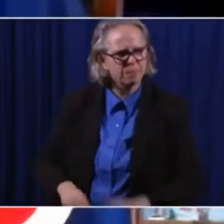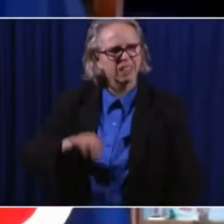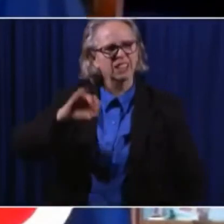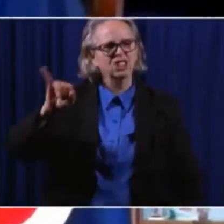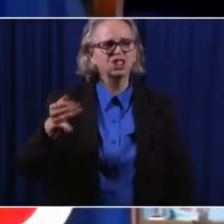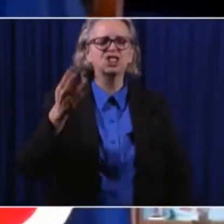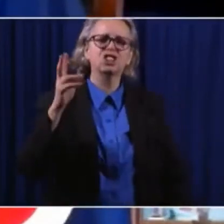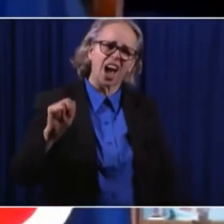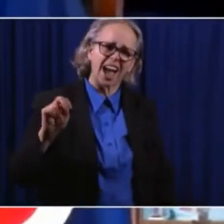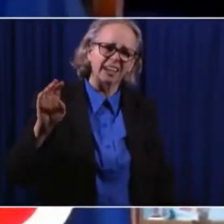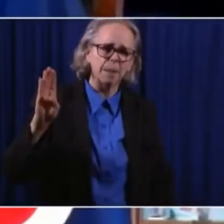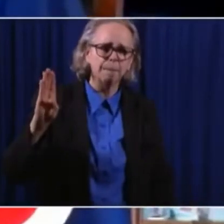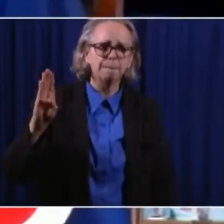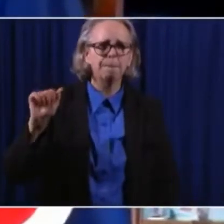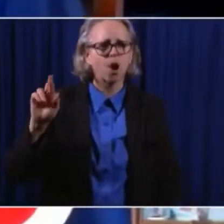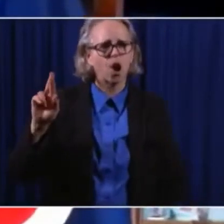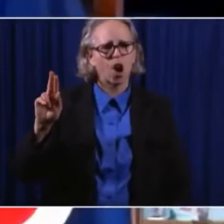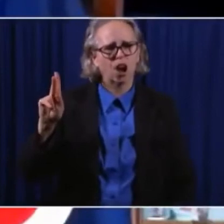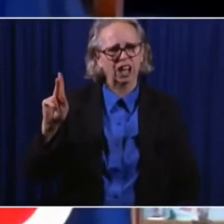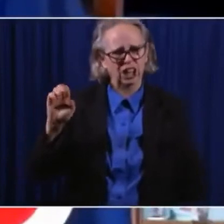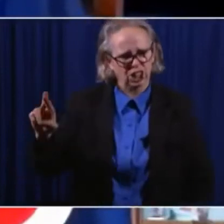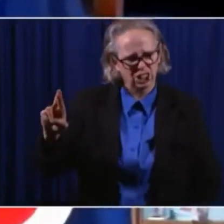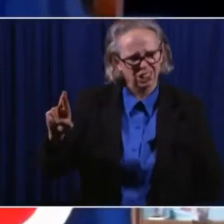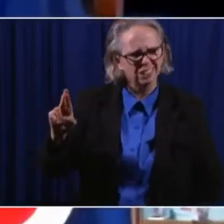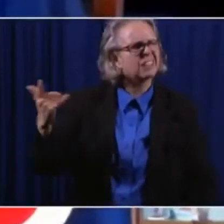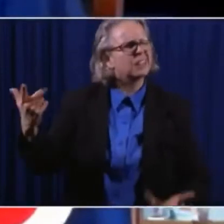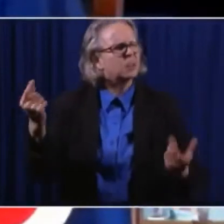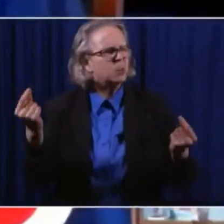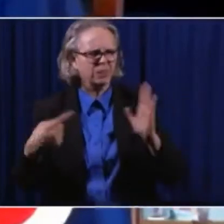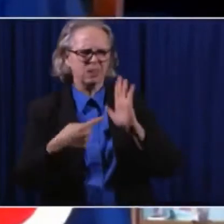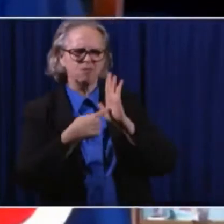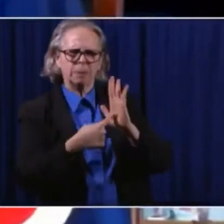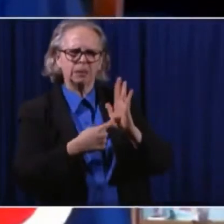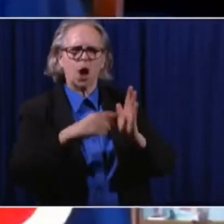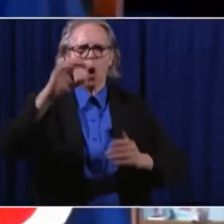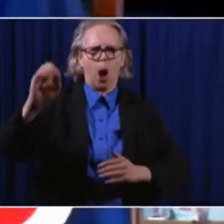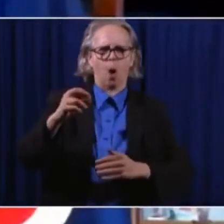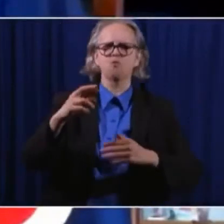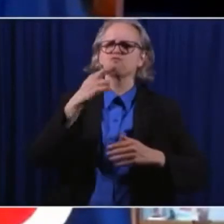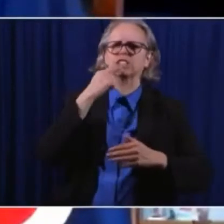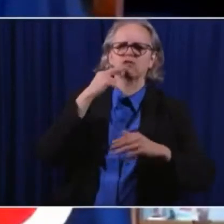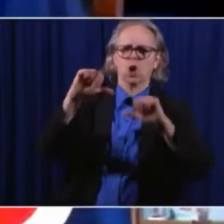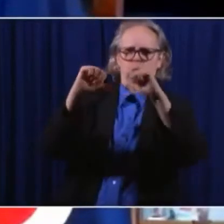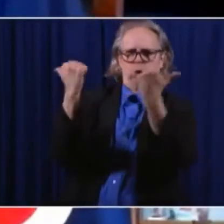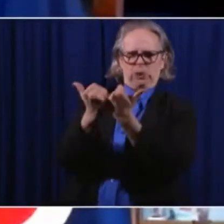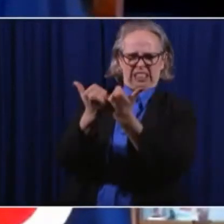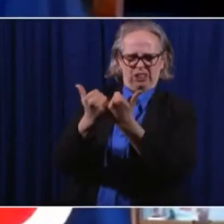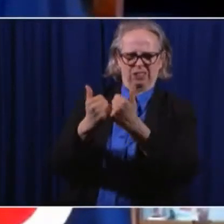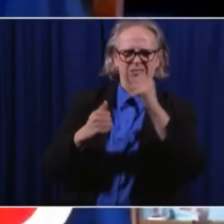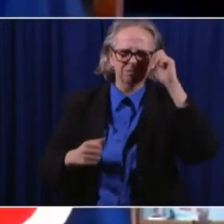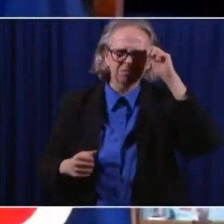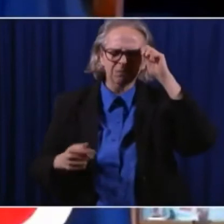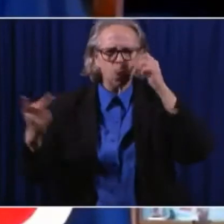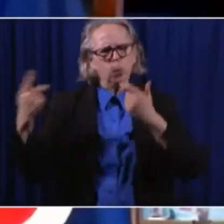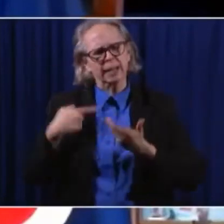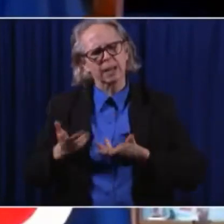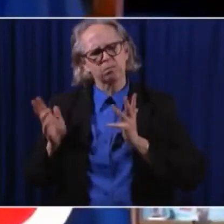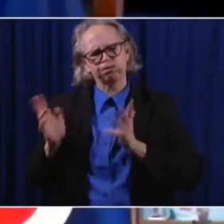Restaurant Association. We have been in regular conversations with them about how to keep those